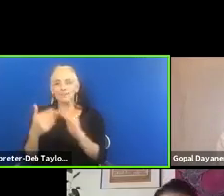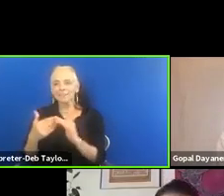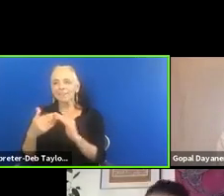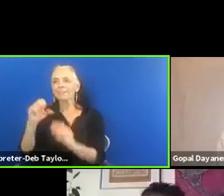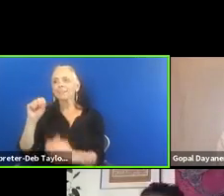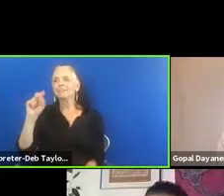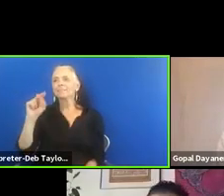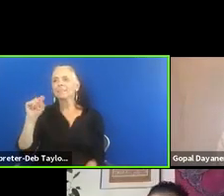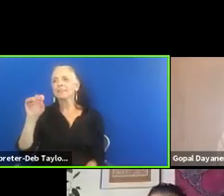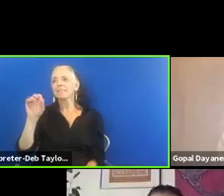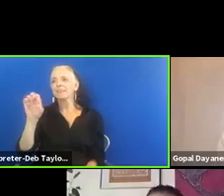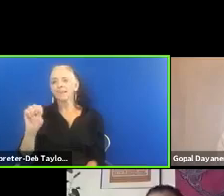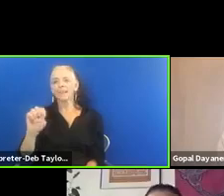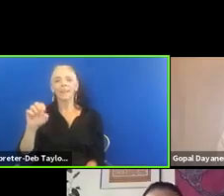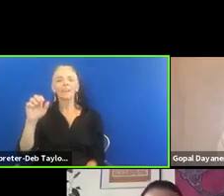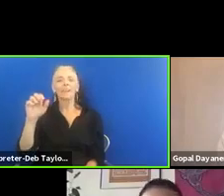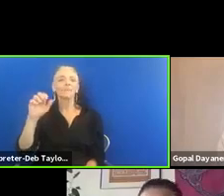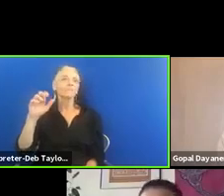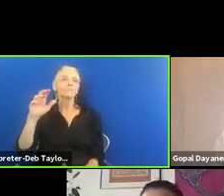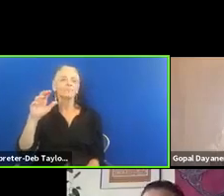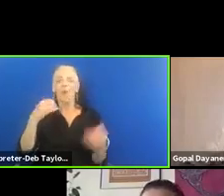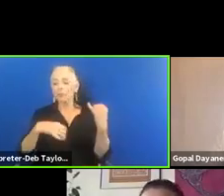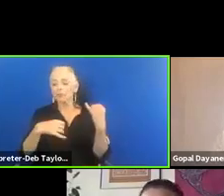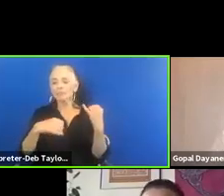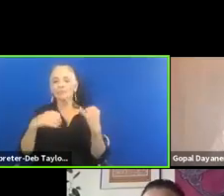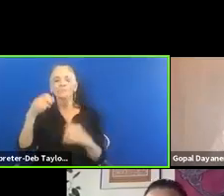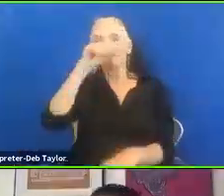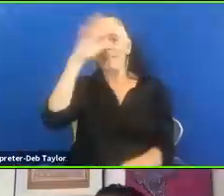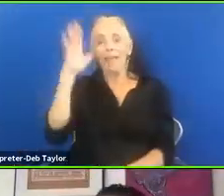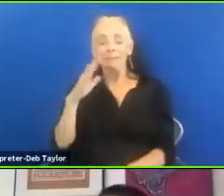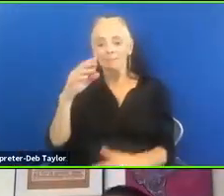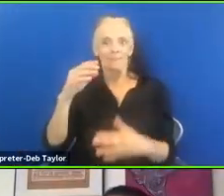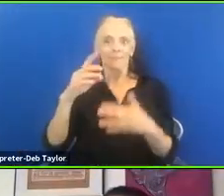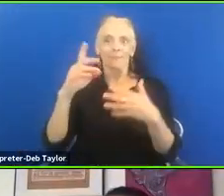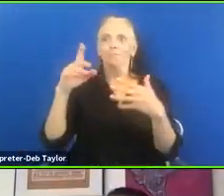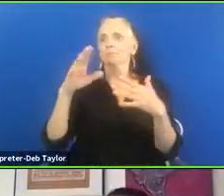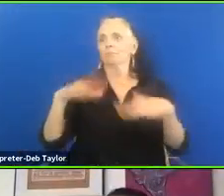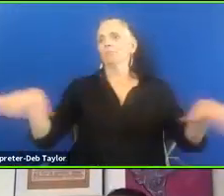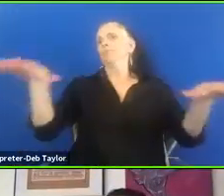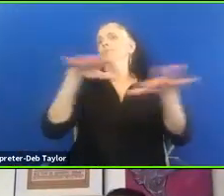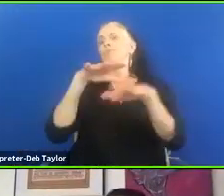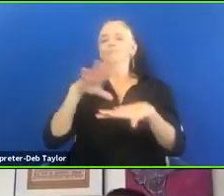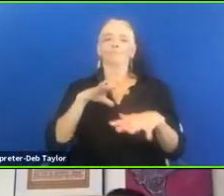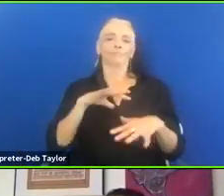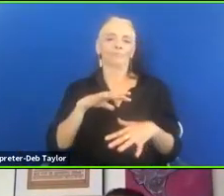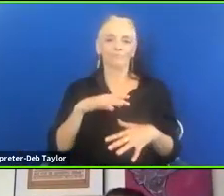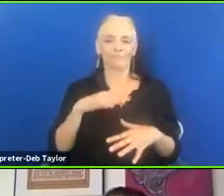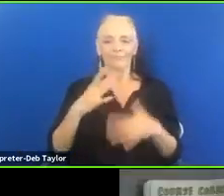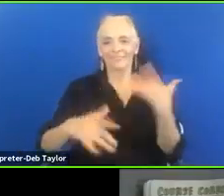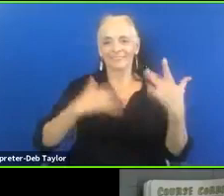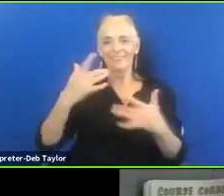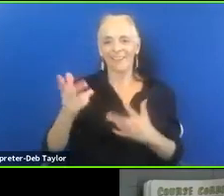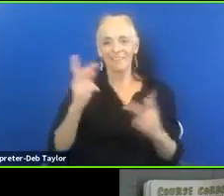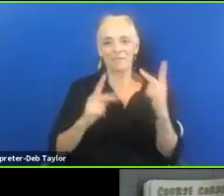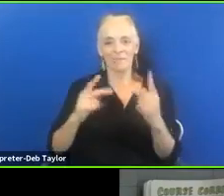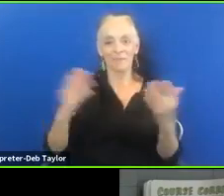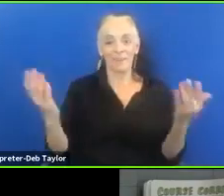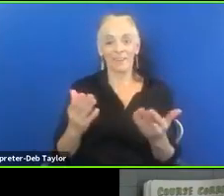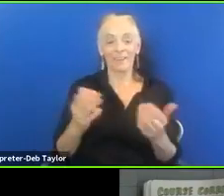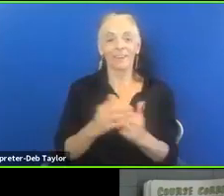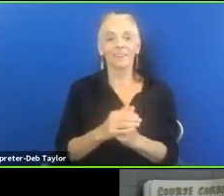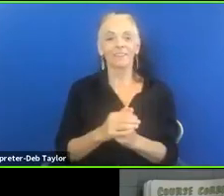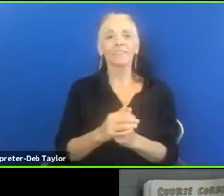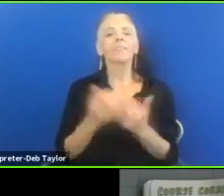Rico, Argentina, Alaska, and the list goes on. Really exciting that folks are here and representing. We are about to